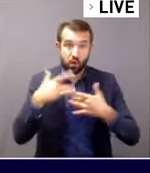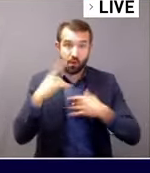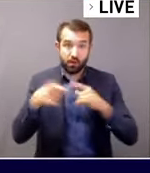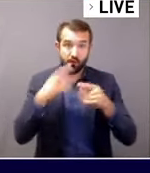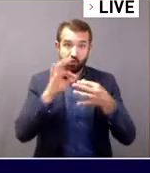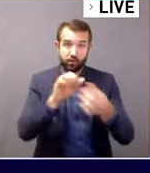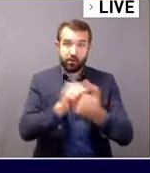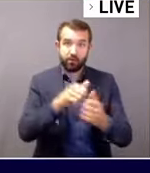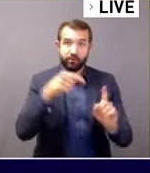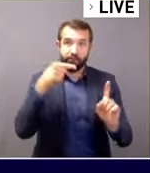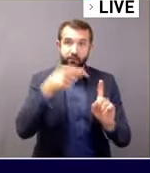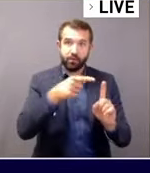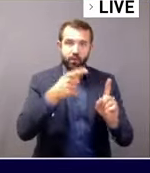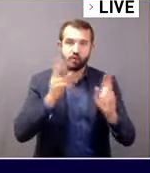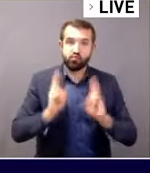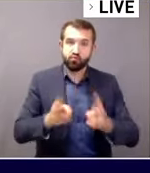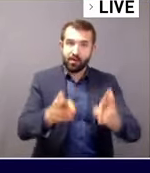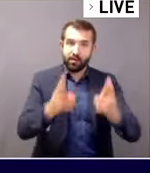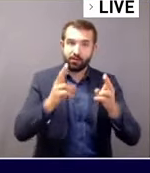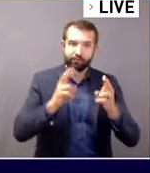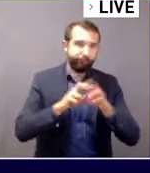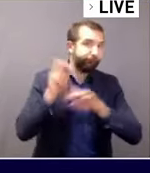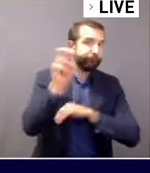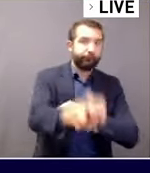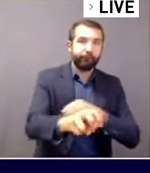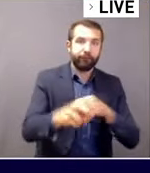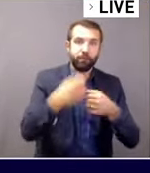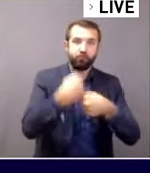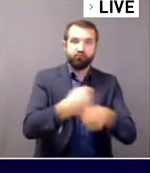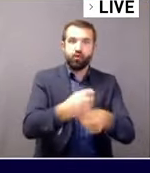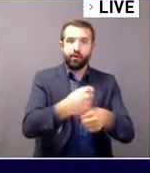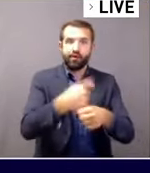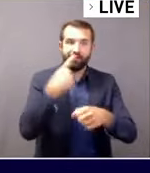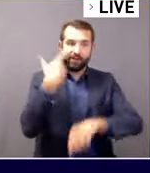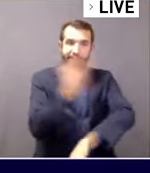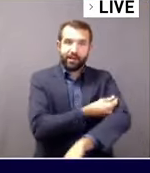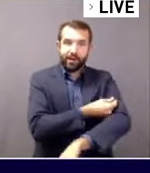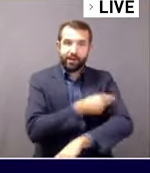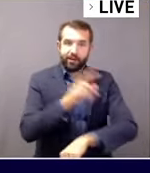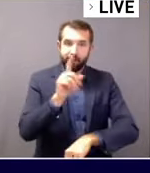Joe, let me say a couple of things. The first is ever since